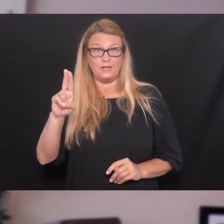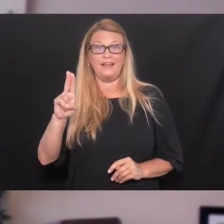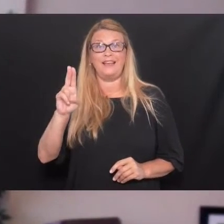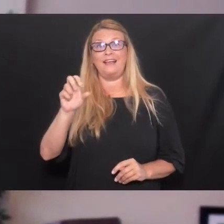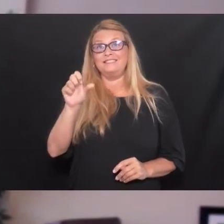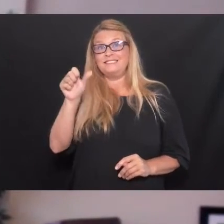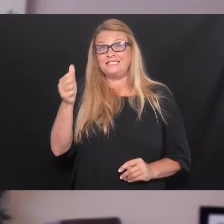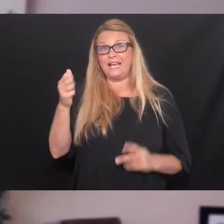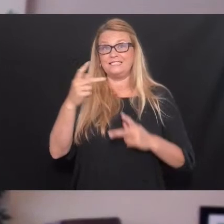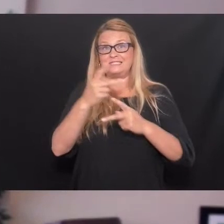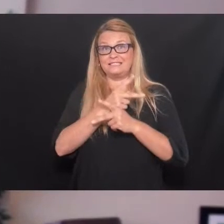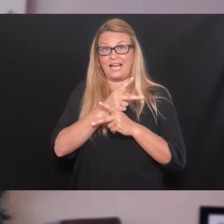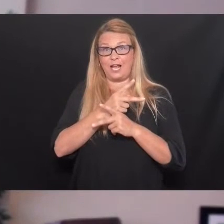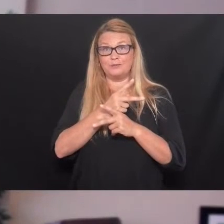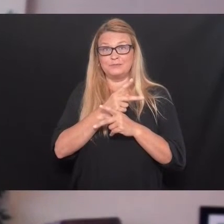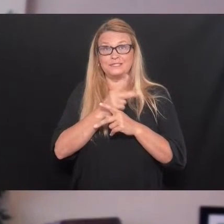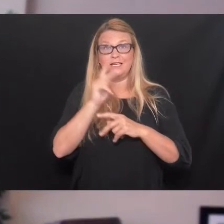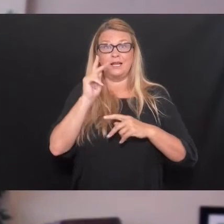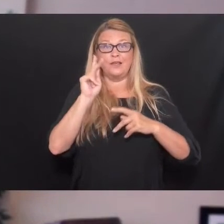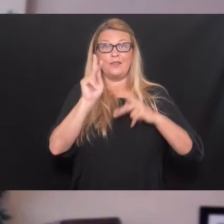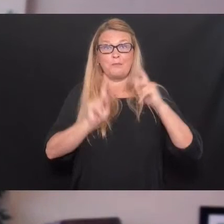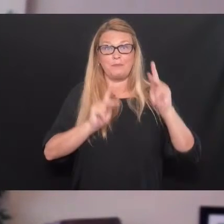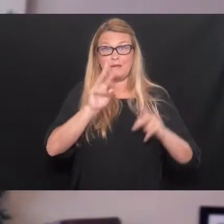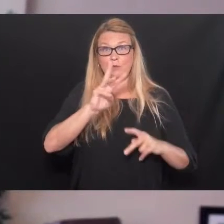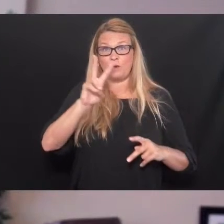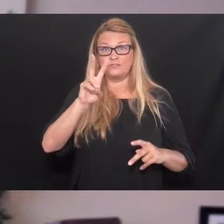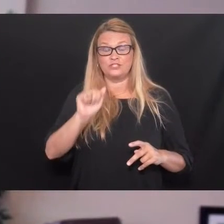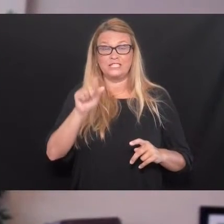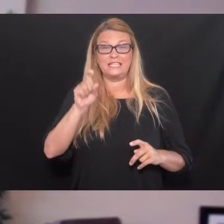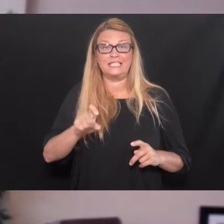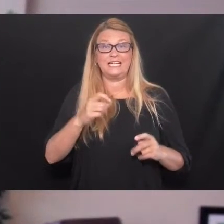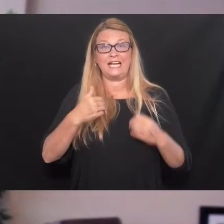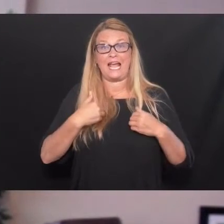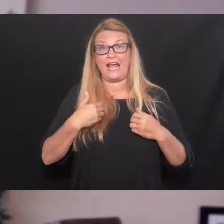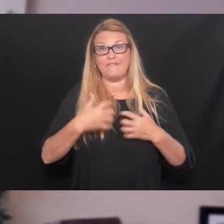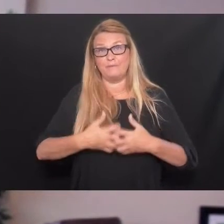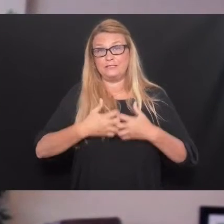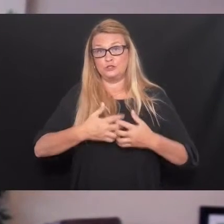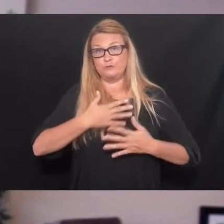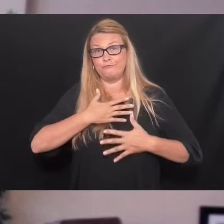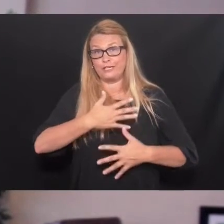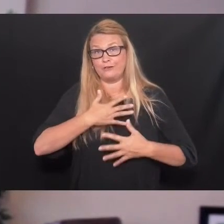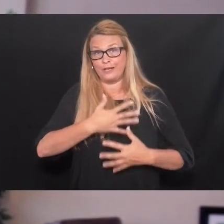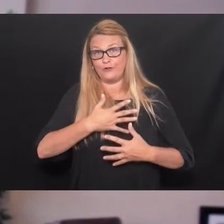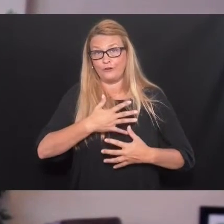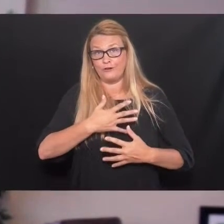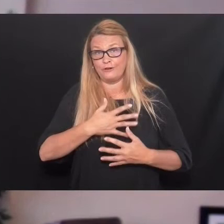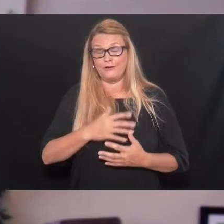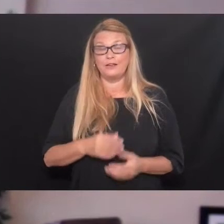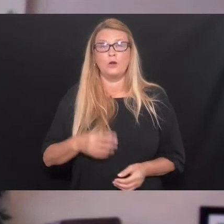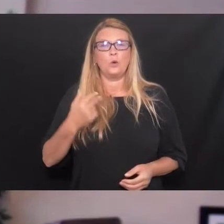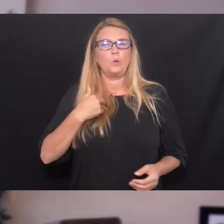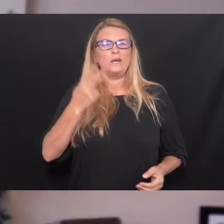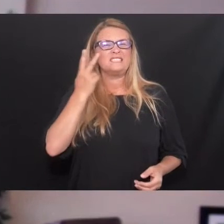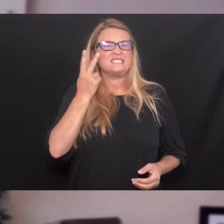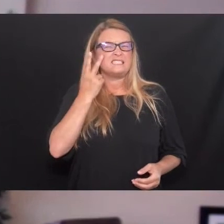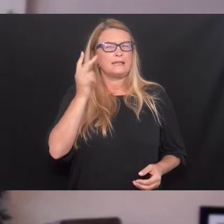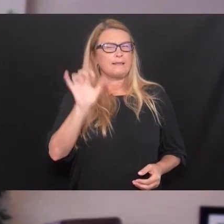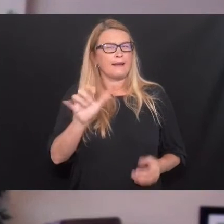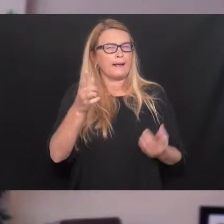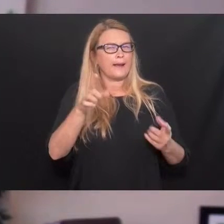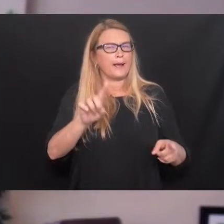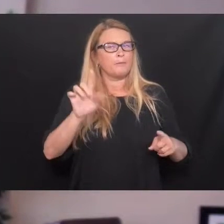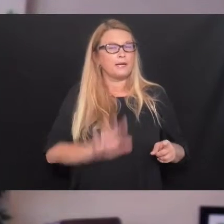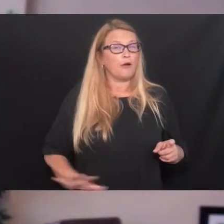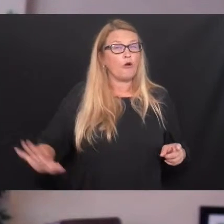of West Virginians that are needing a breathing machine or a mechanical ventilator. We see this happening